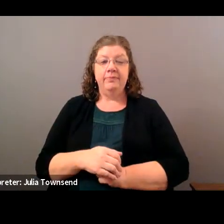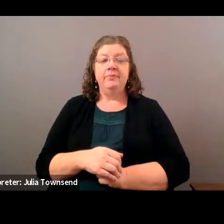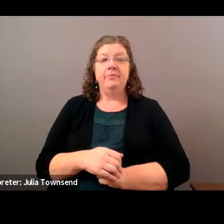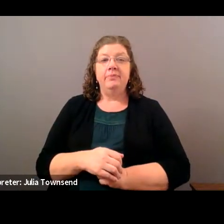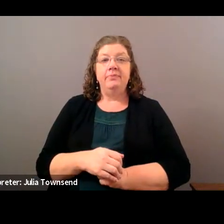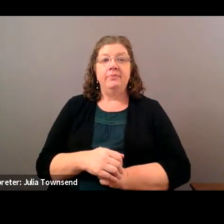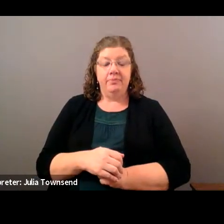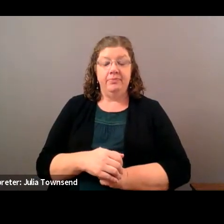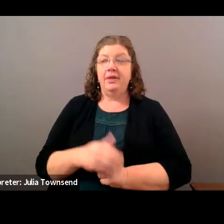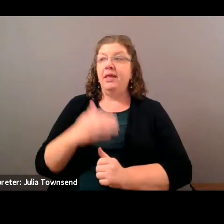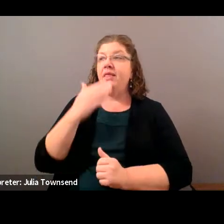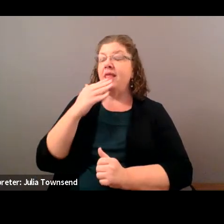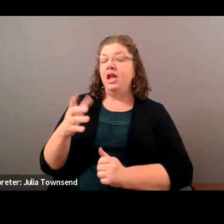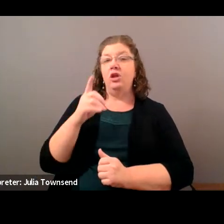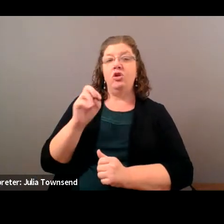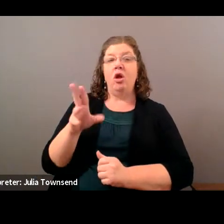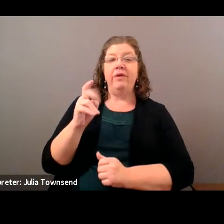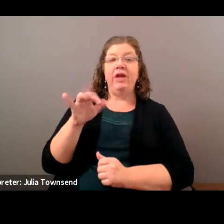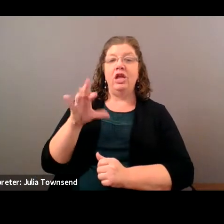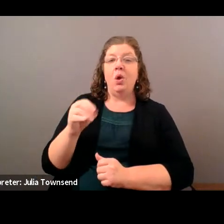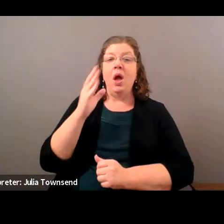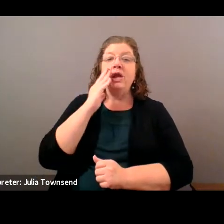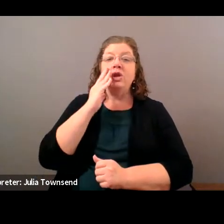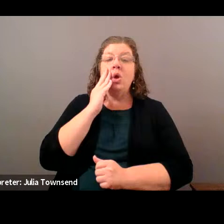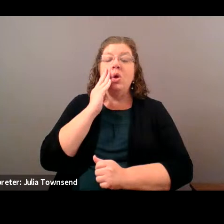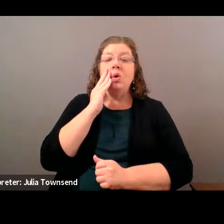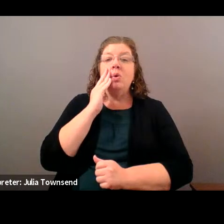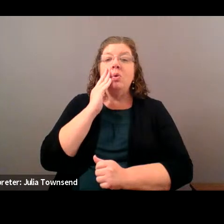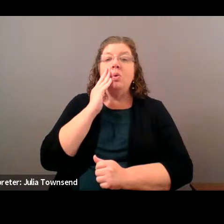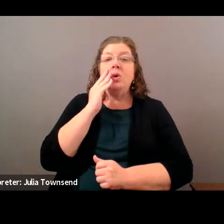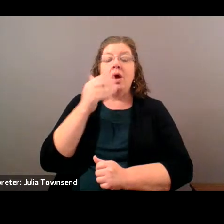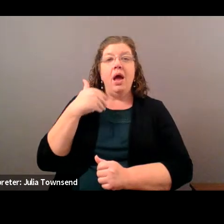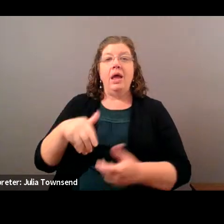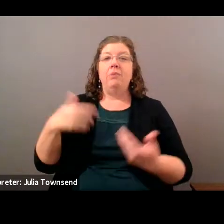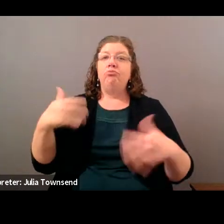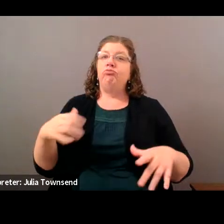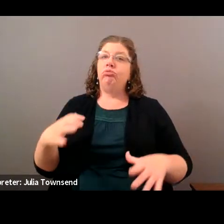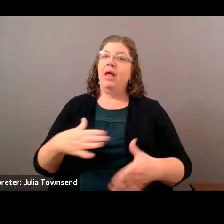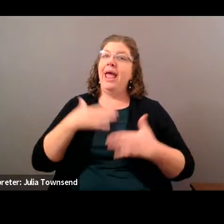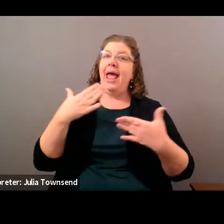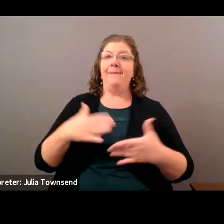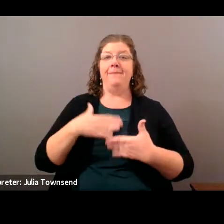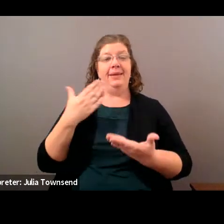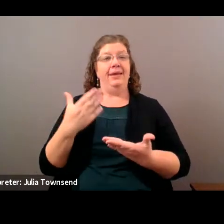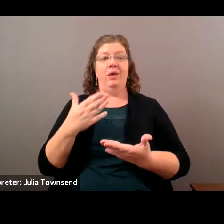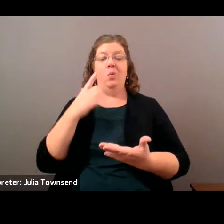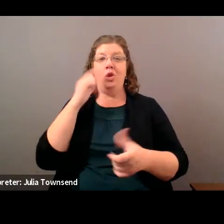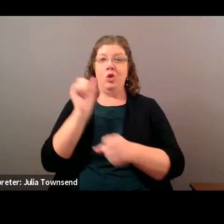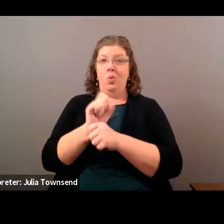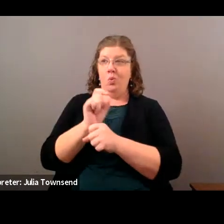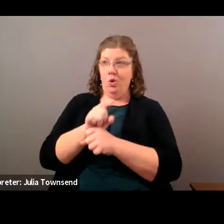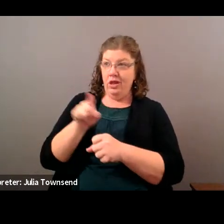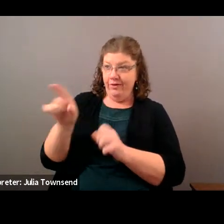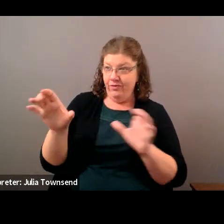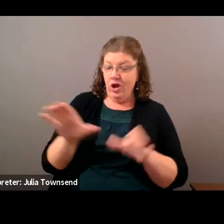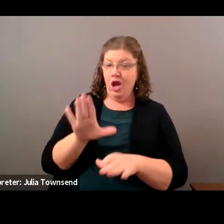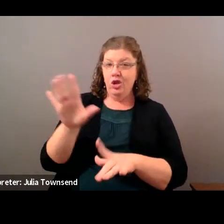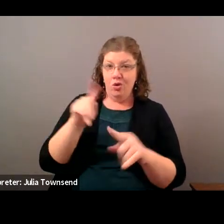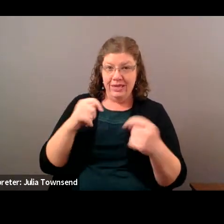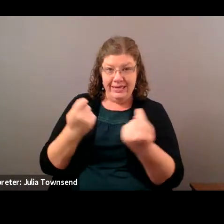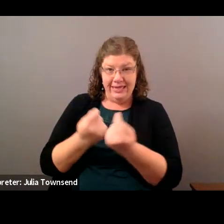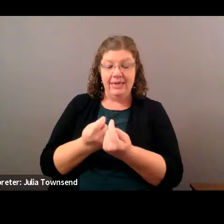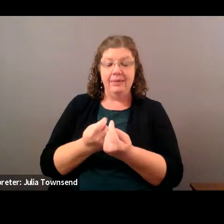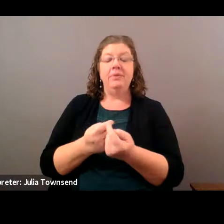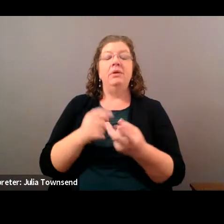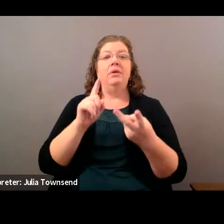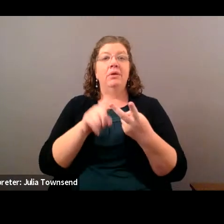have. Thank you, Dr. Becchio. I know I am so happy with the work that you've done and your team did, and also